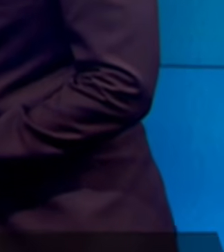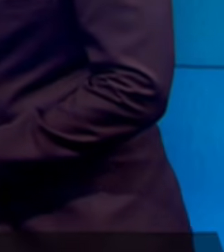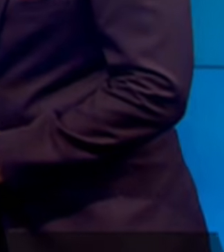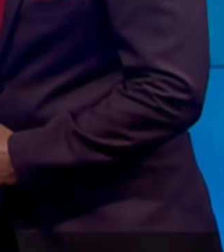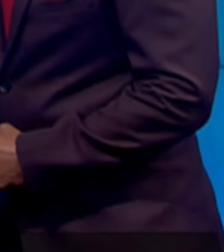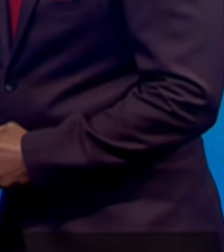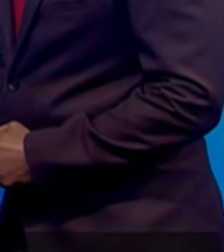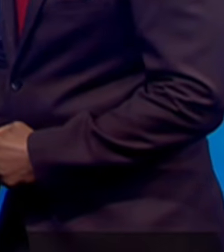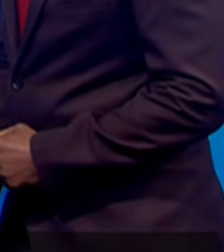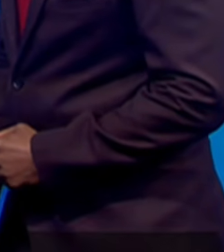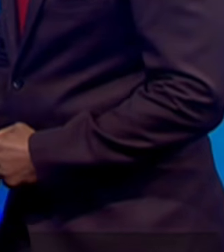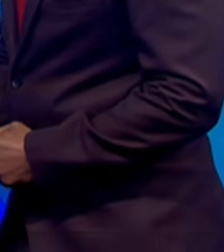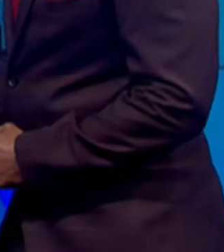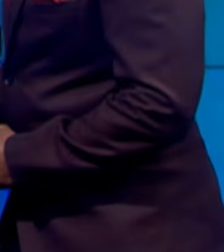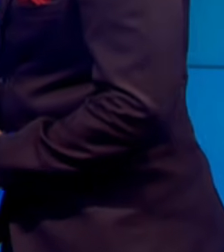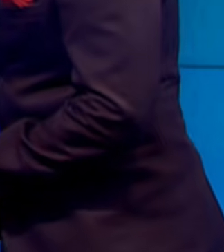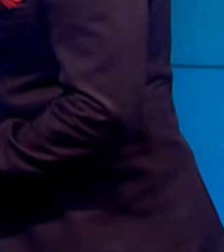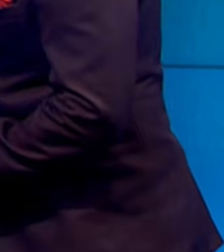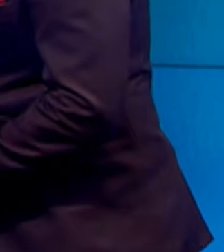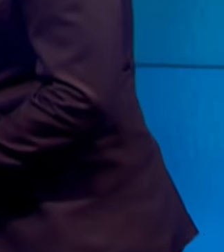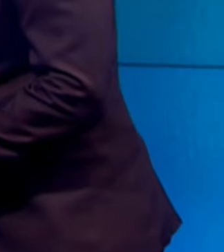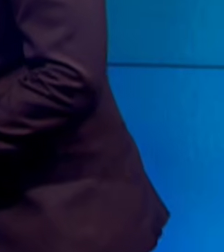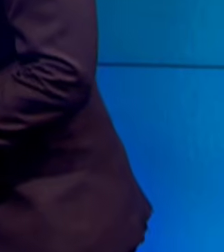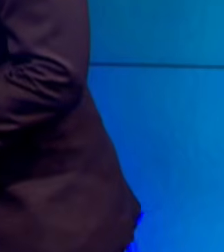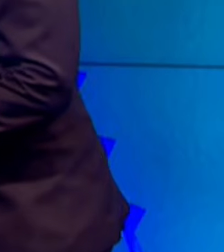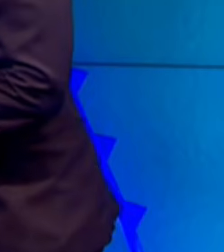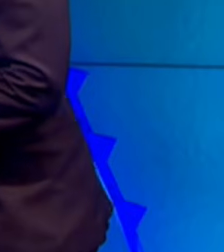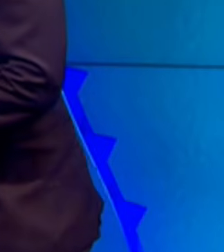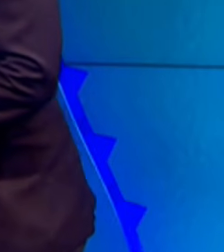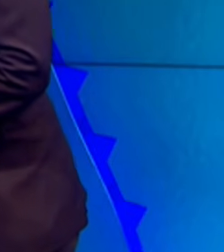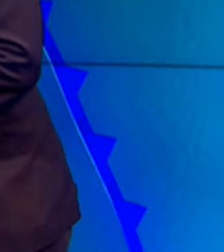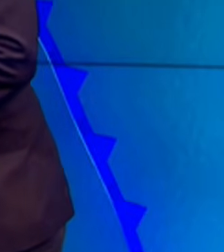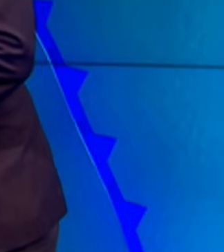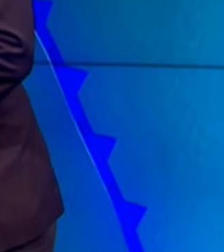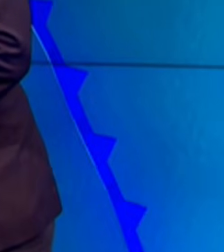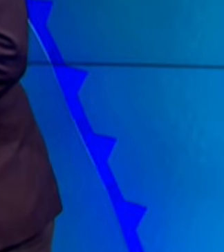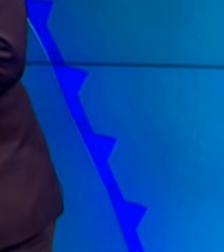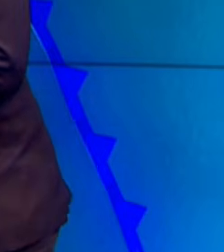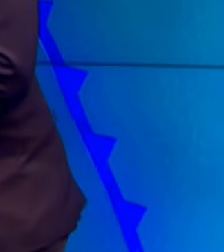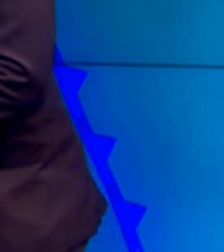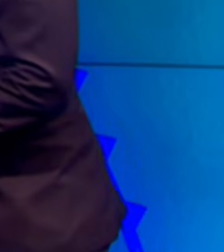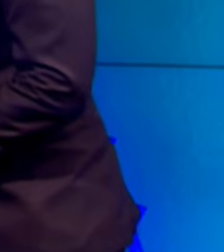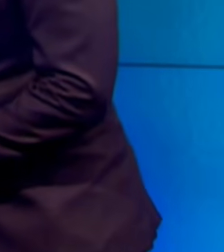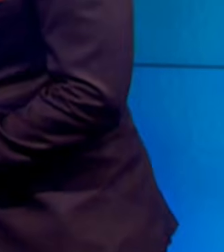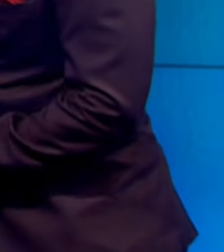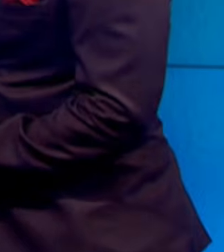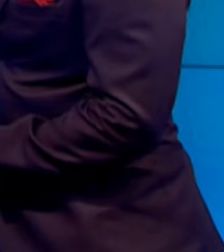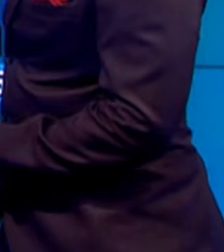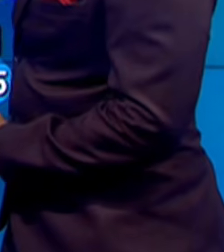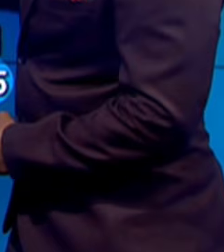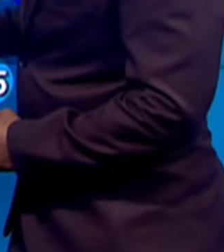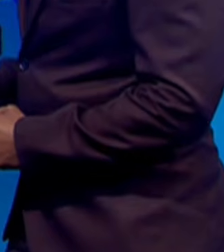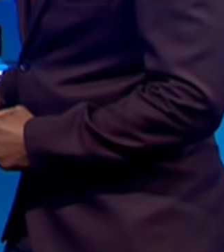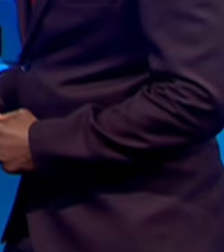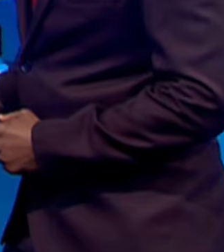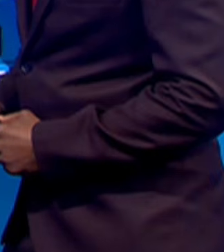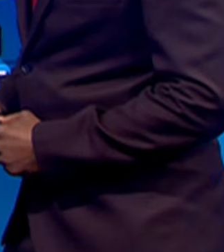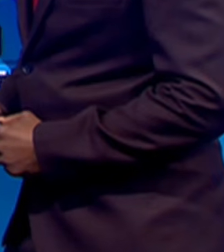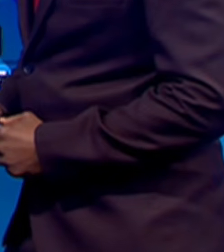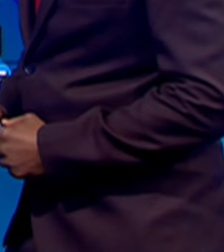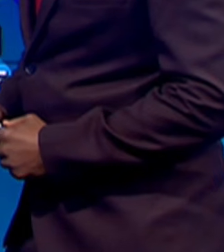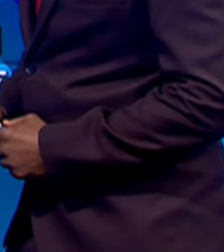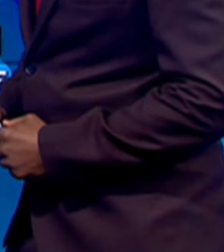boa le ho sane pula tse matla di tla ne di hanelo hona ka ro leng na ha ka kapa bo prima ya fitla hona ka ro kapa botjhabela sentse shebile hona bo ka